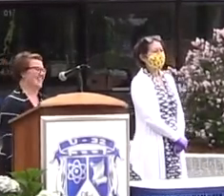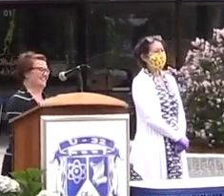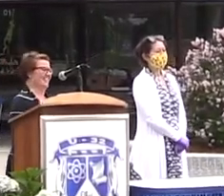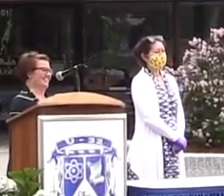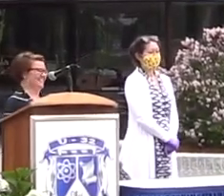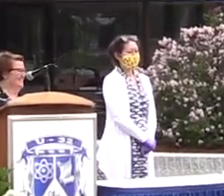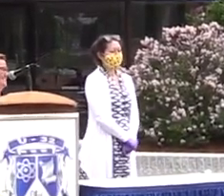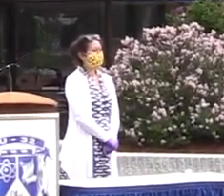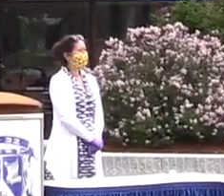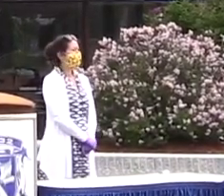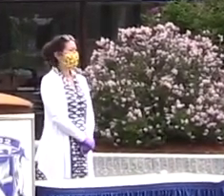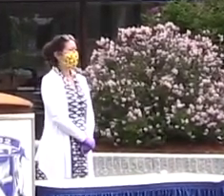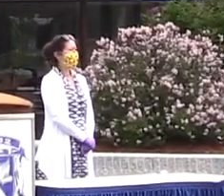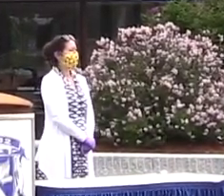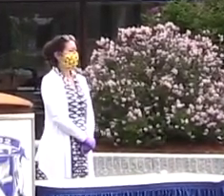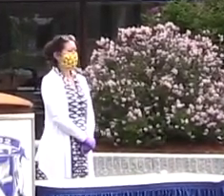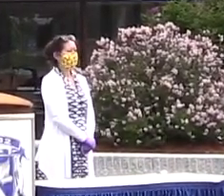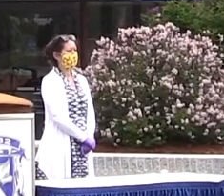incredible. You're incredible. I was